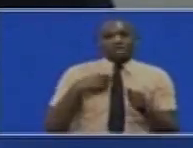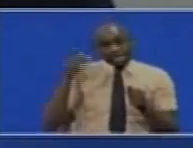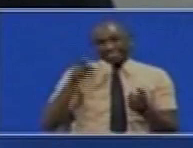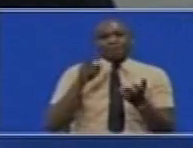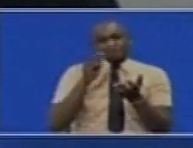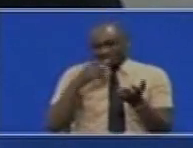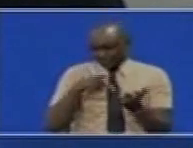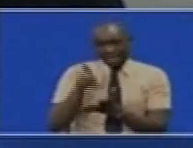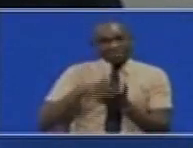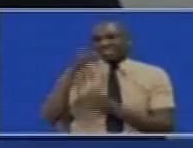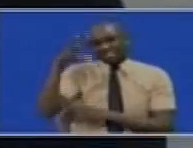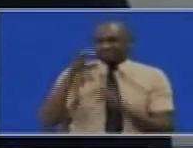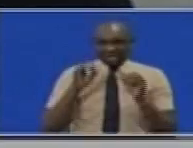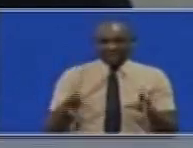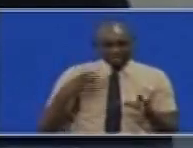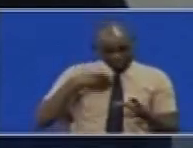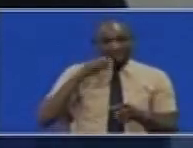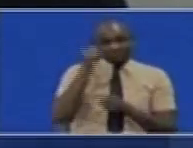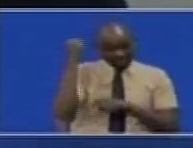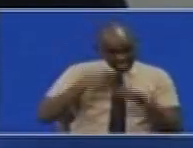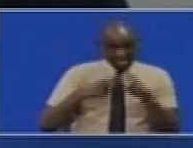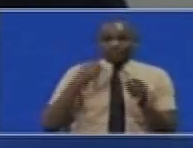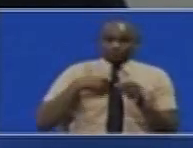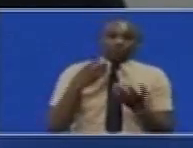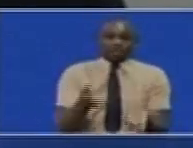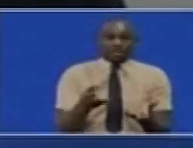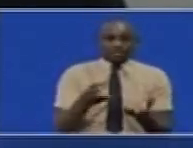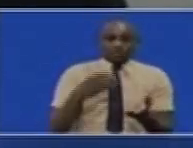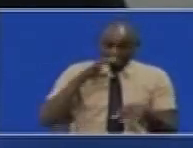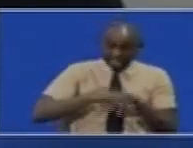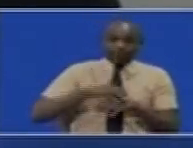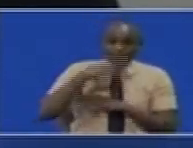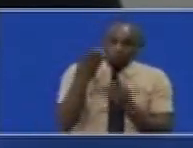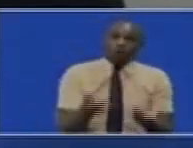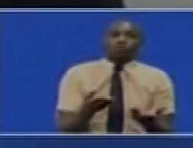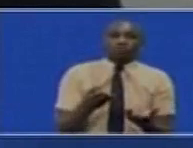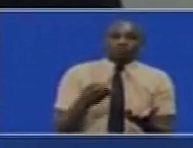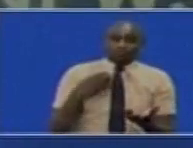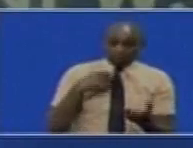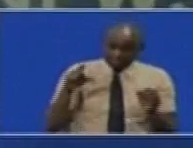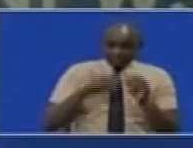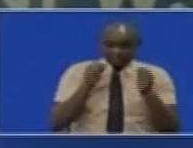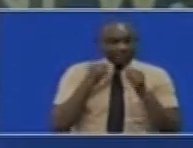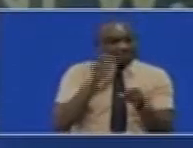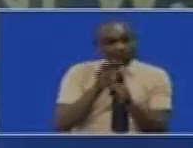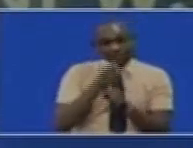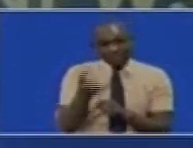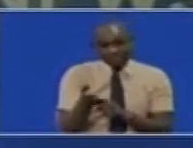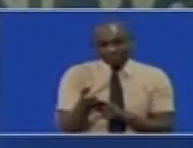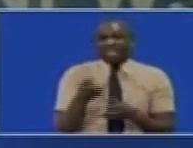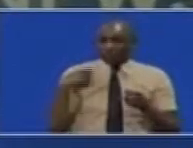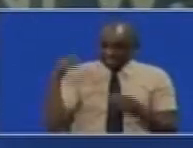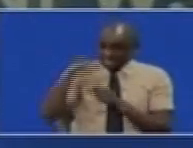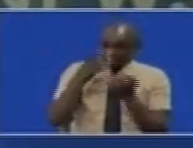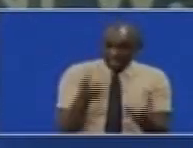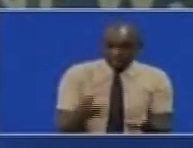bills. And in 5 years, they can recoup whatever they have invested, and then we'll be getting extra income from the sale. And this is where we come in